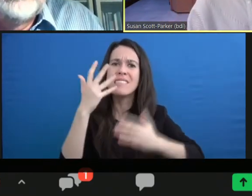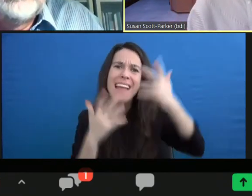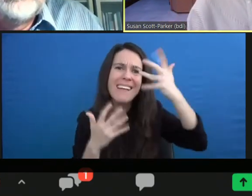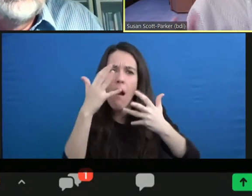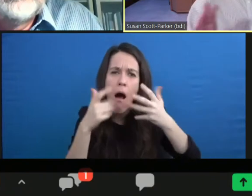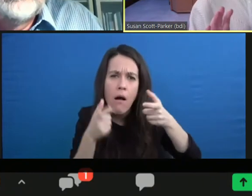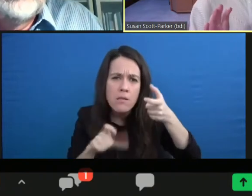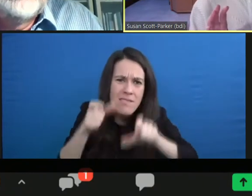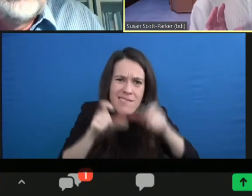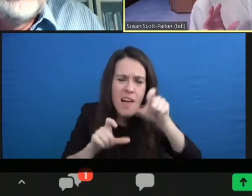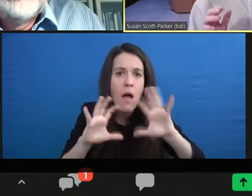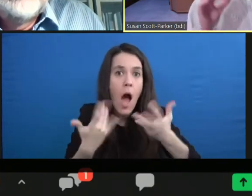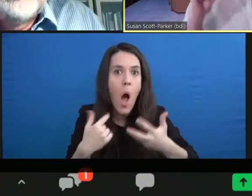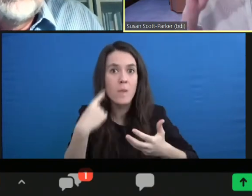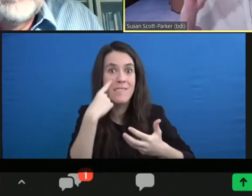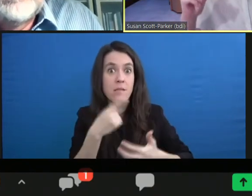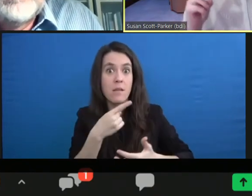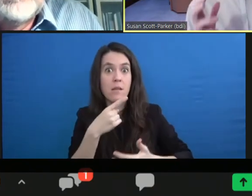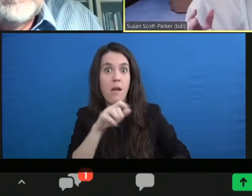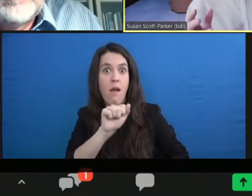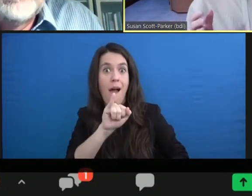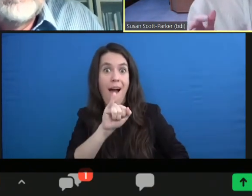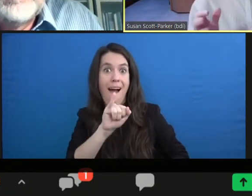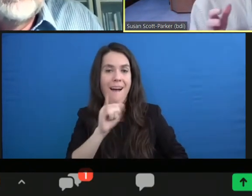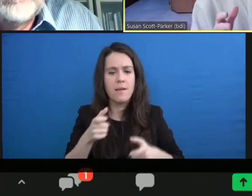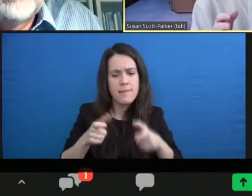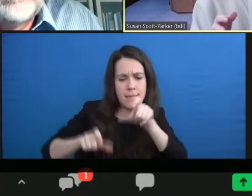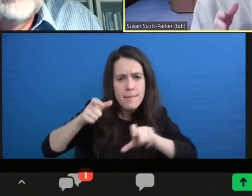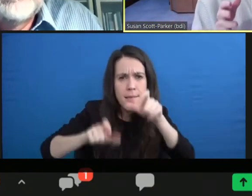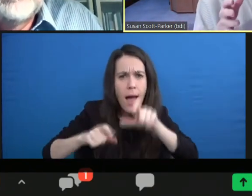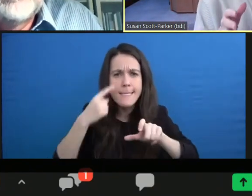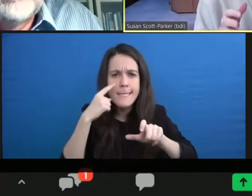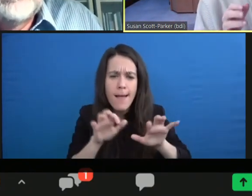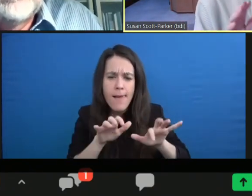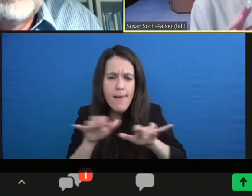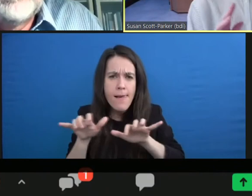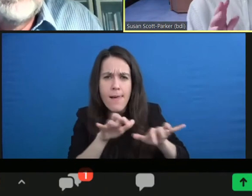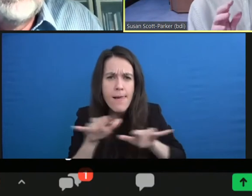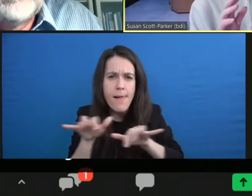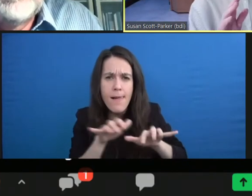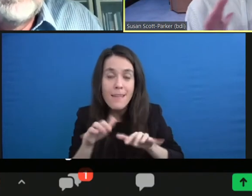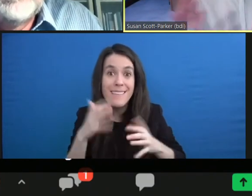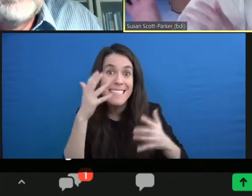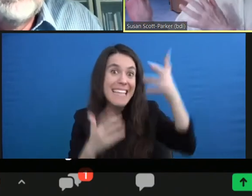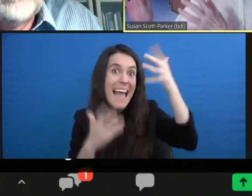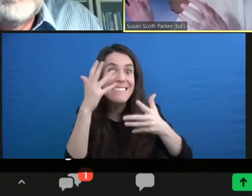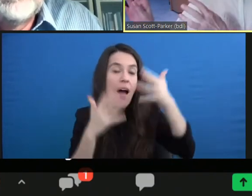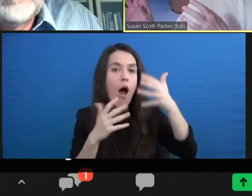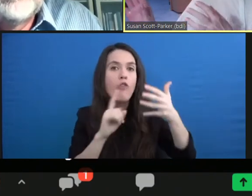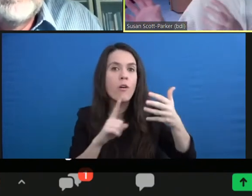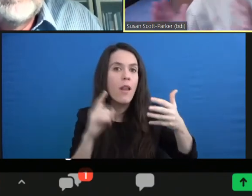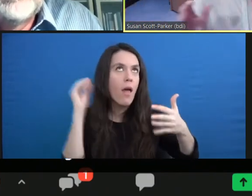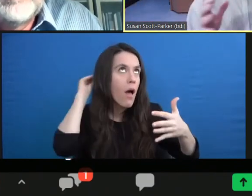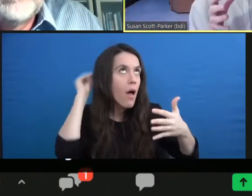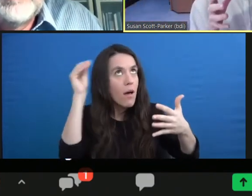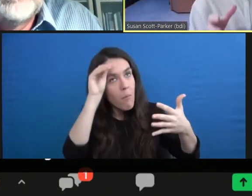shift the artificial intelligence scientists, if you like, from seeking data which is helping them to predict stuff in the